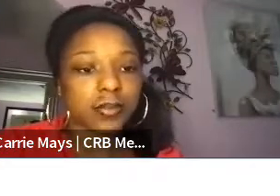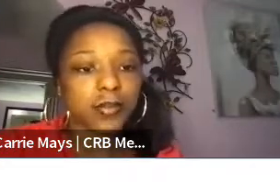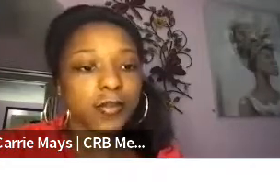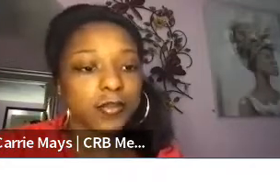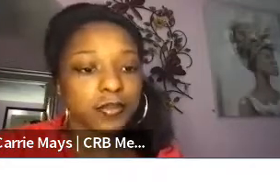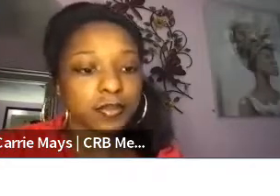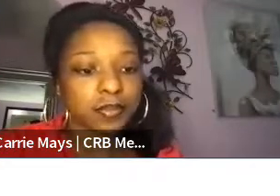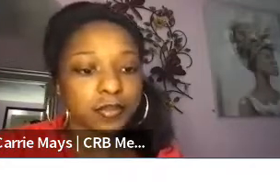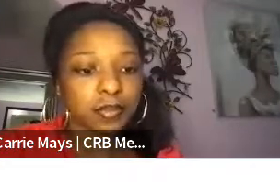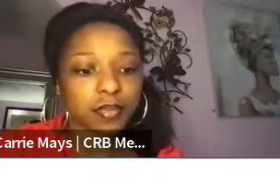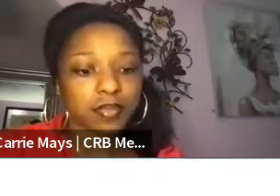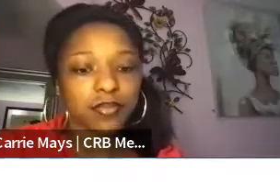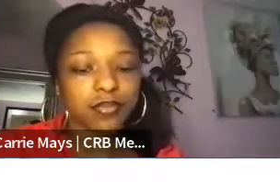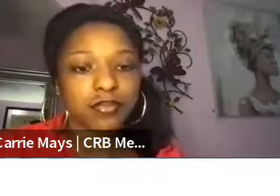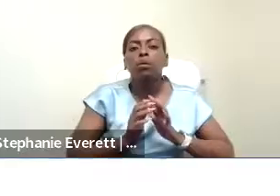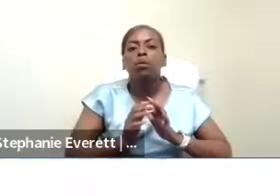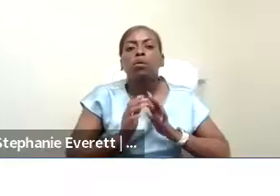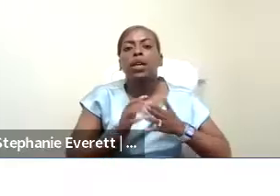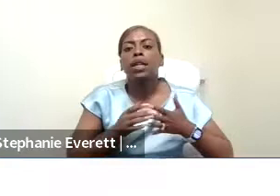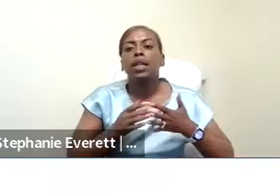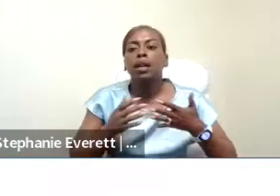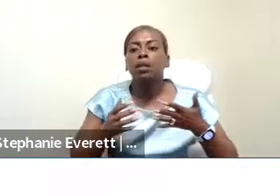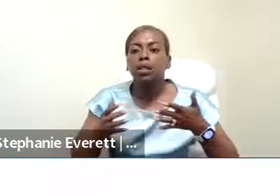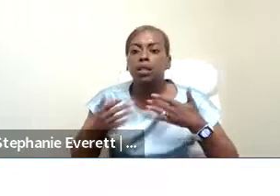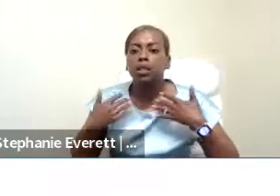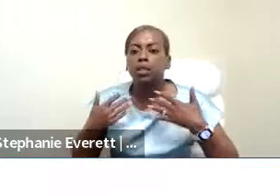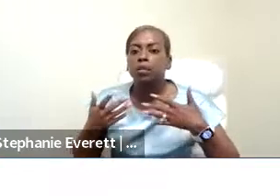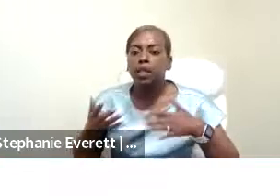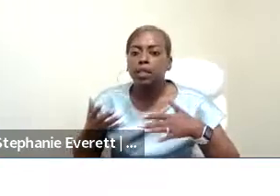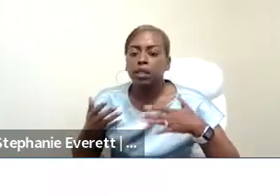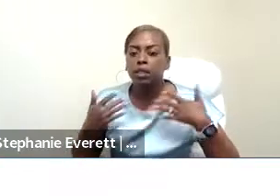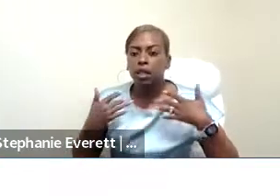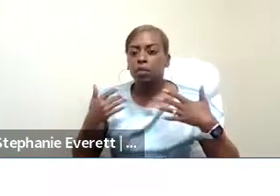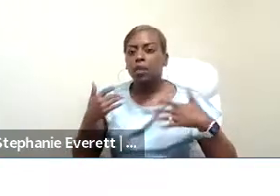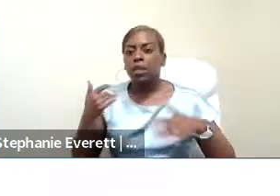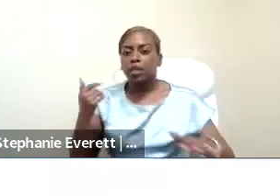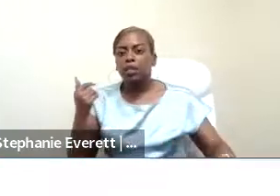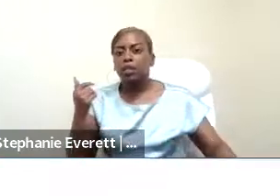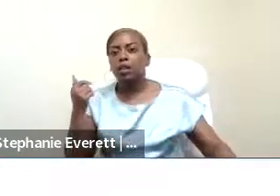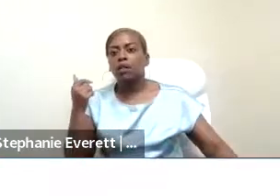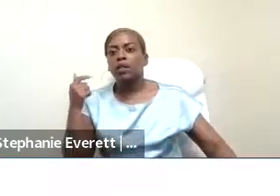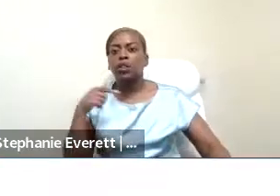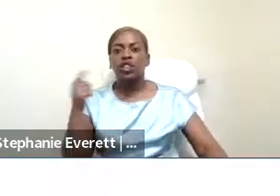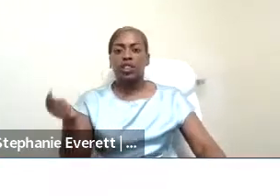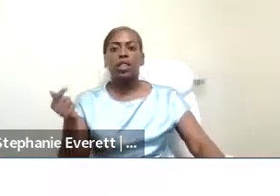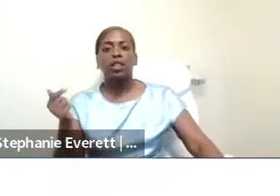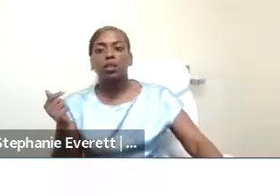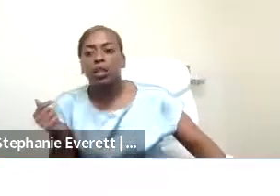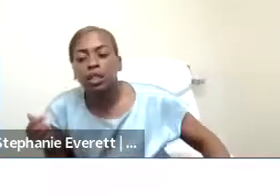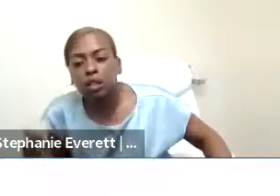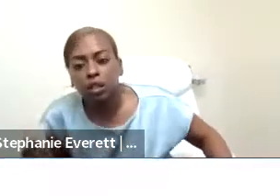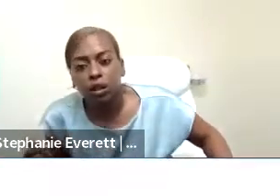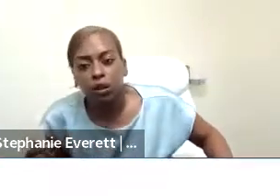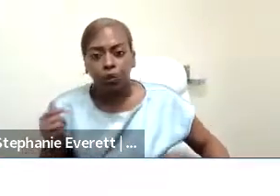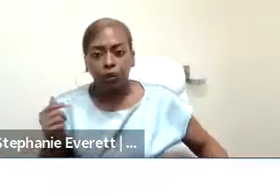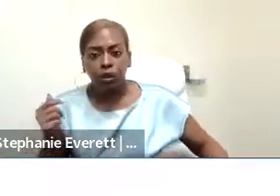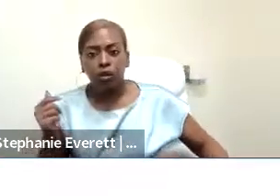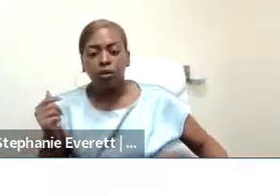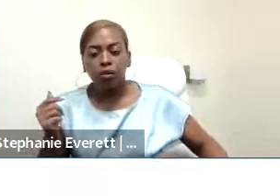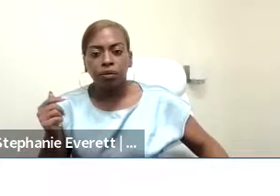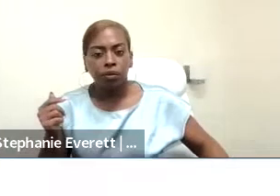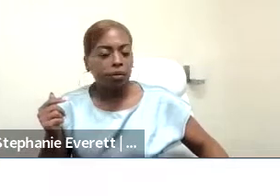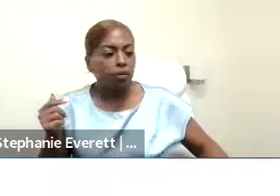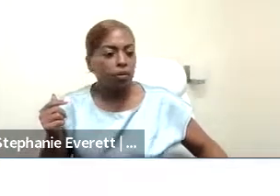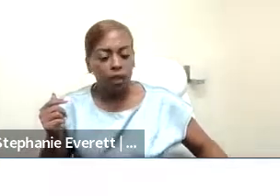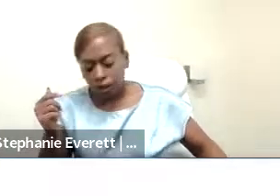exist. Great question. I'm gonna right now it's the mayor, it's our communications office. We just started doing it. So,